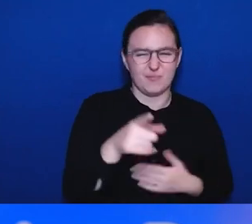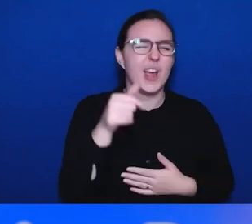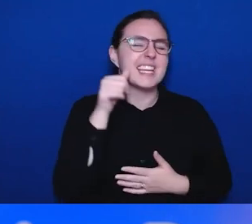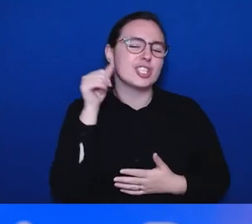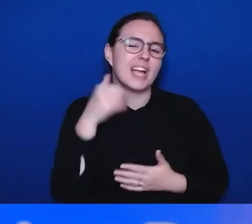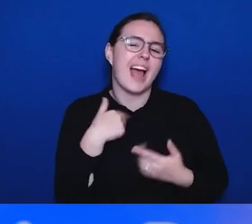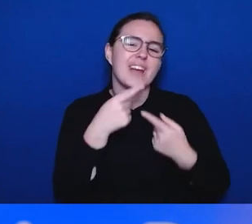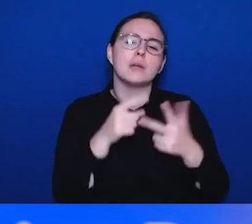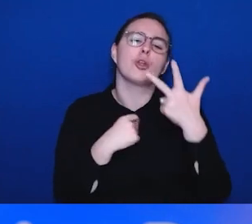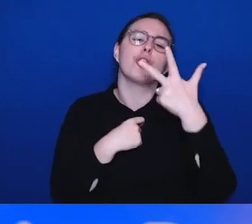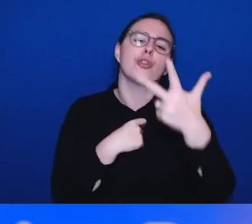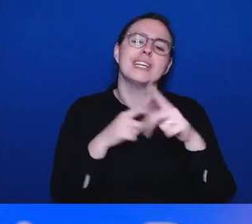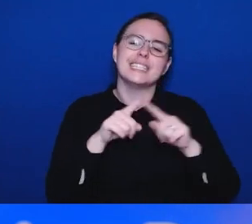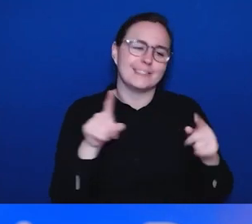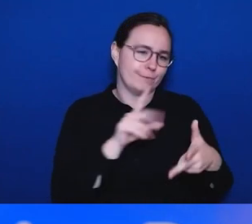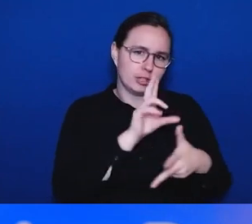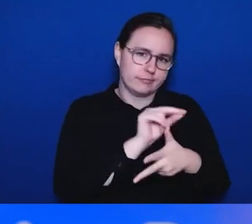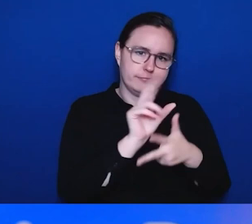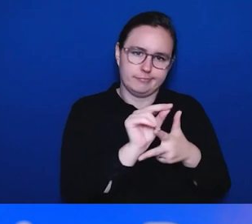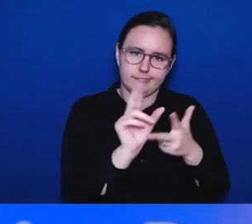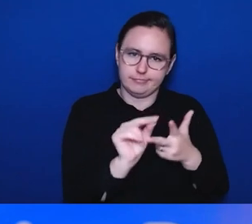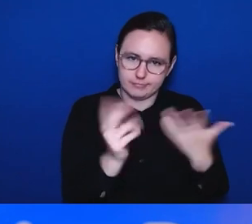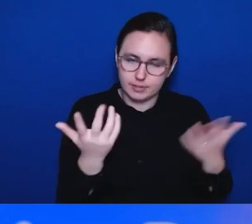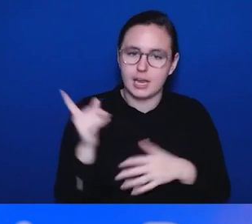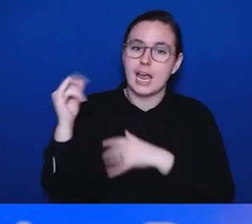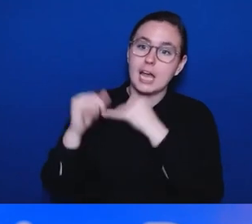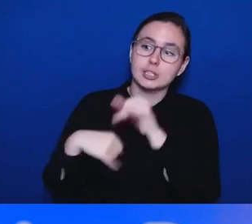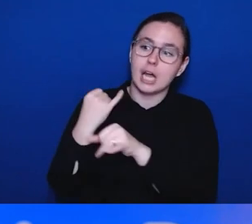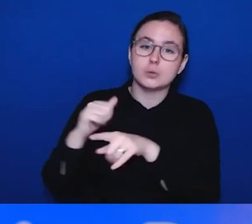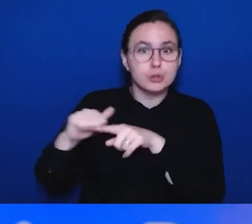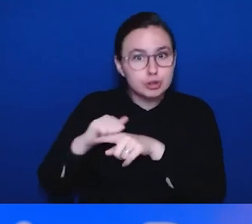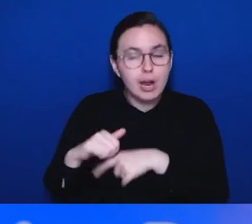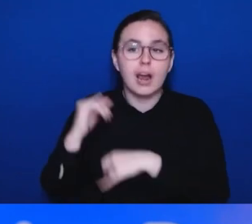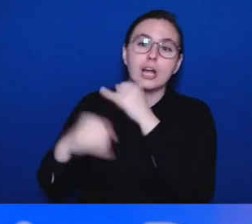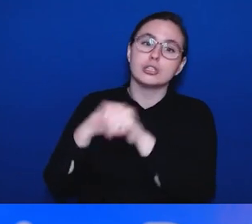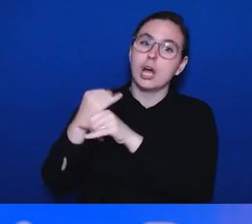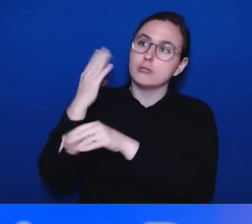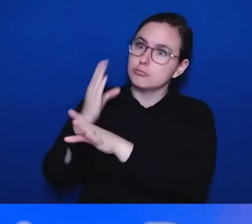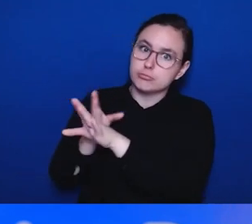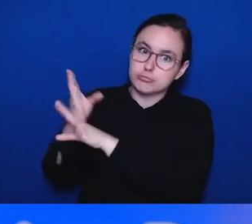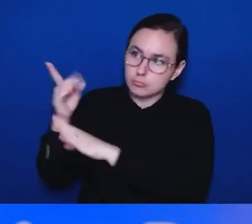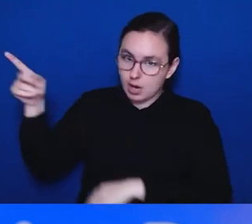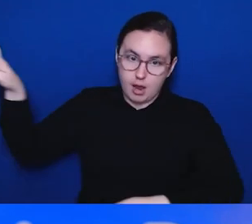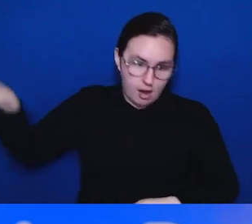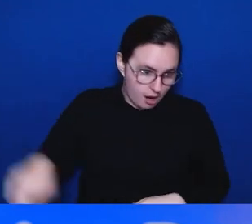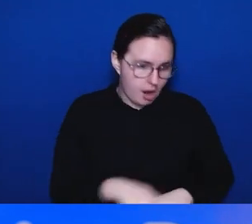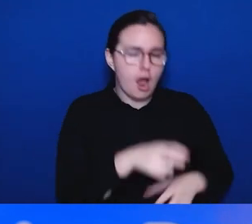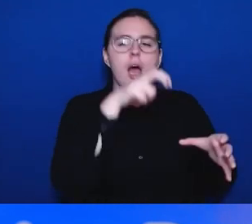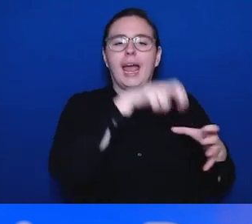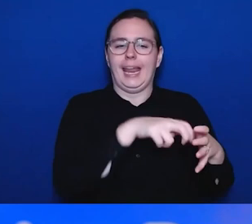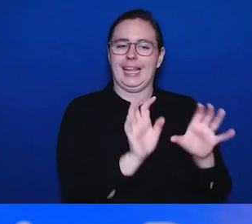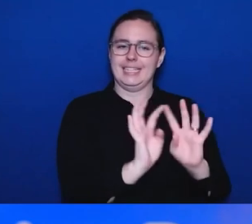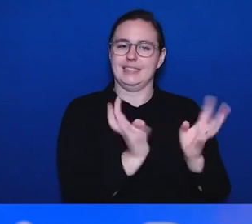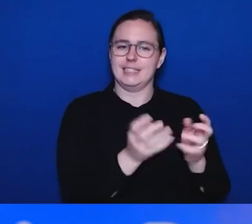so there are a couple of different pathways. There were actually three different pathways discussed yesterday that internationally trained and internationally experienced physicians